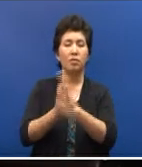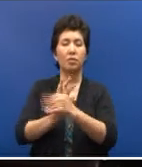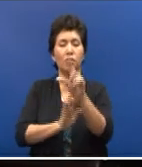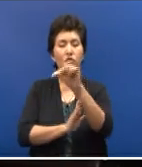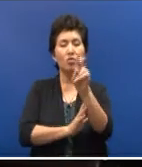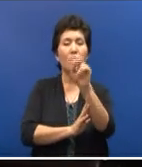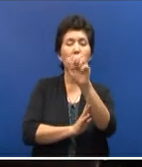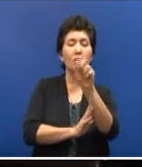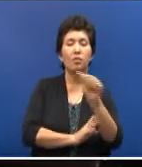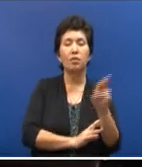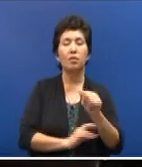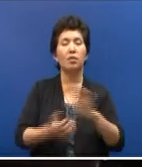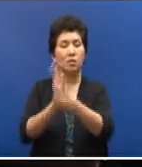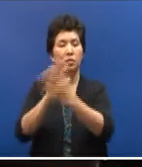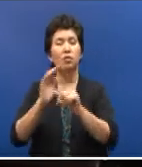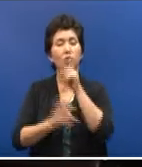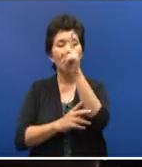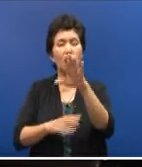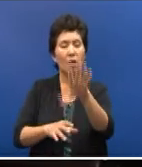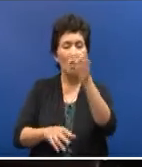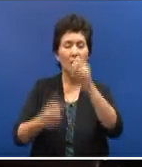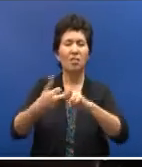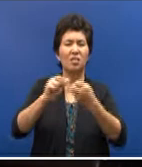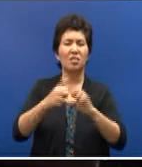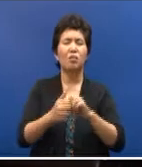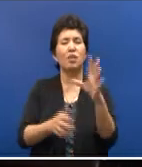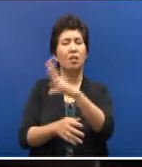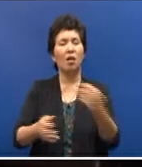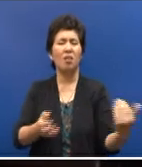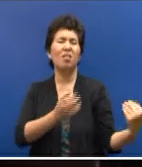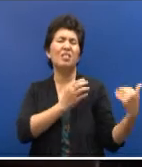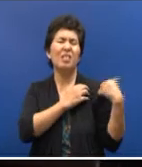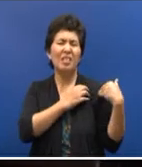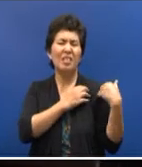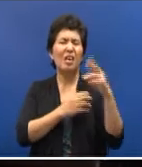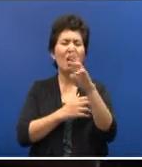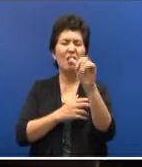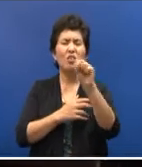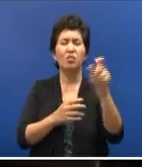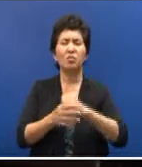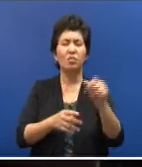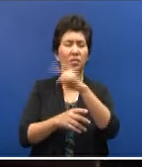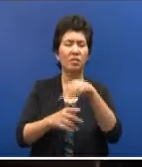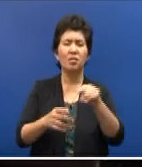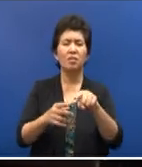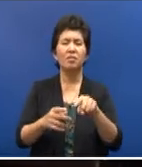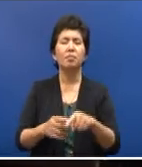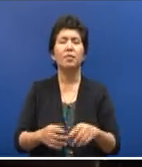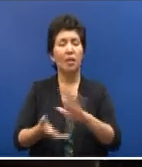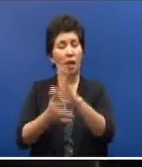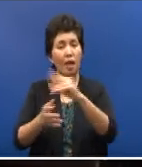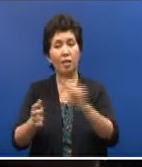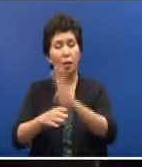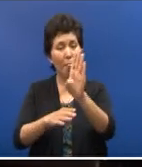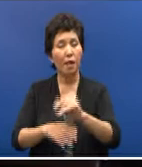janitor, okay, surely nobody will take the trouble and risk to train and work as a pilot. Okay, and